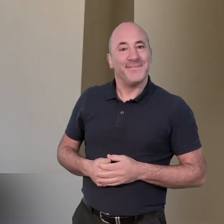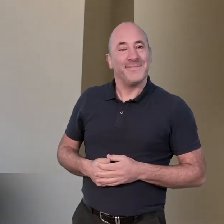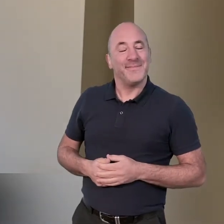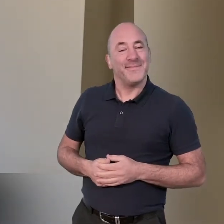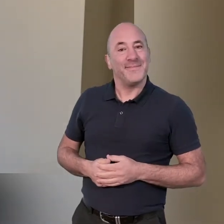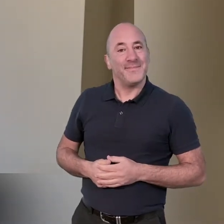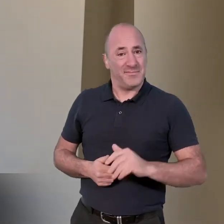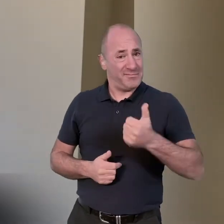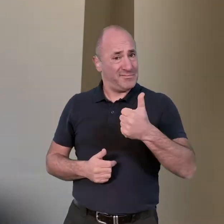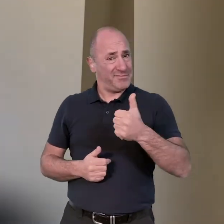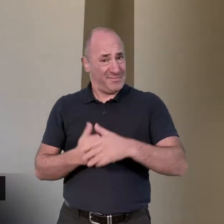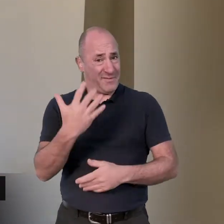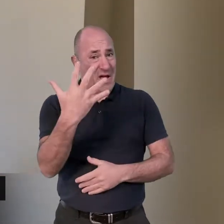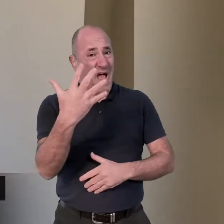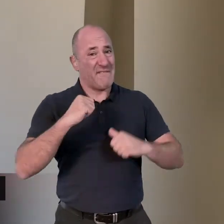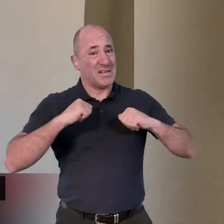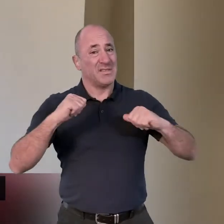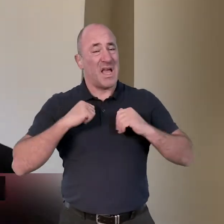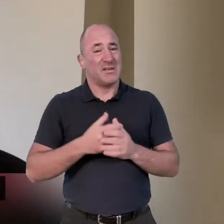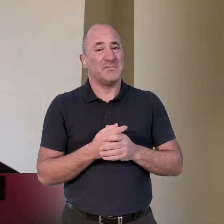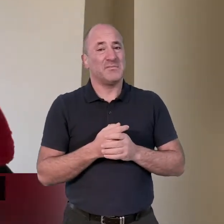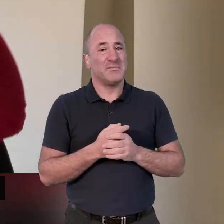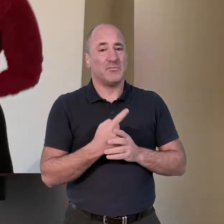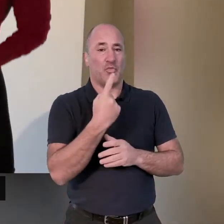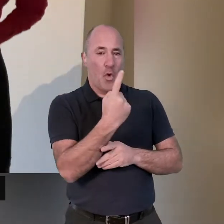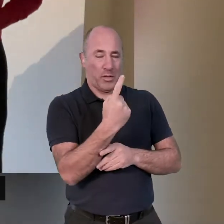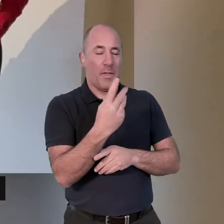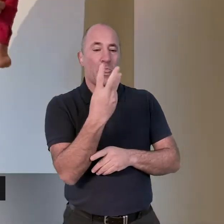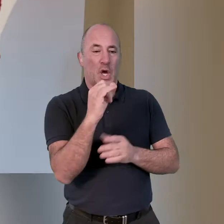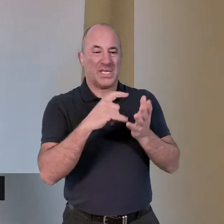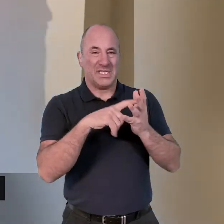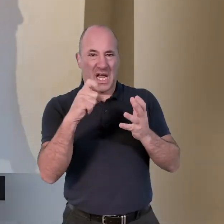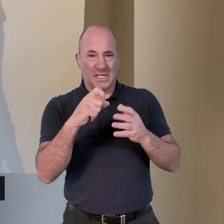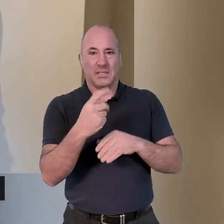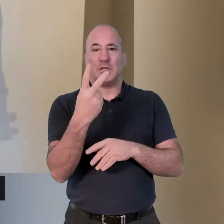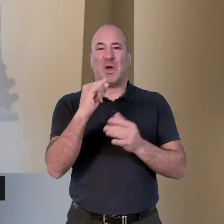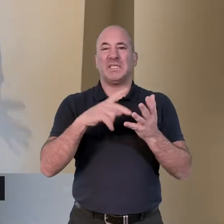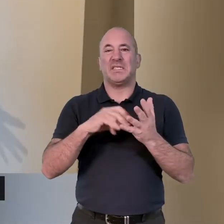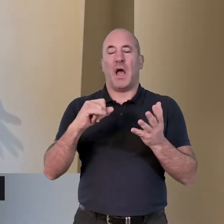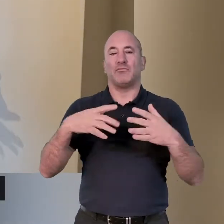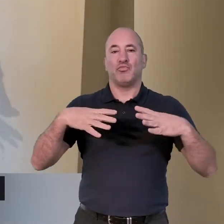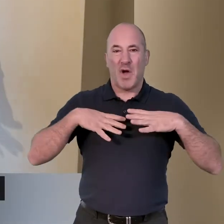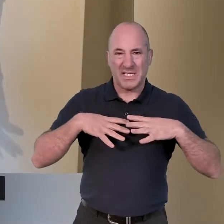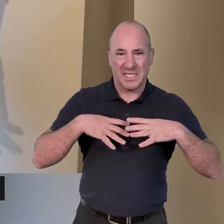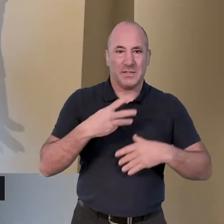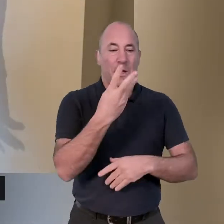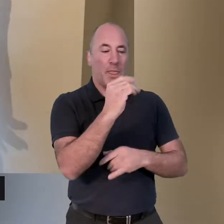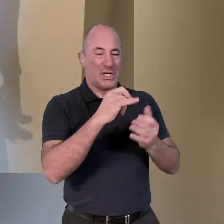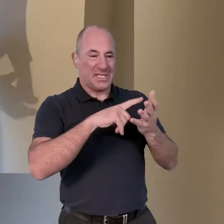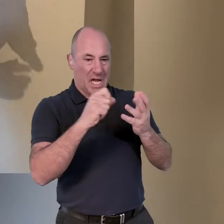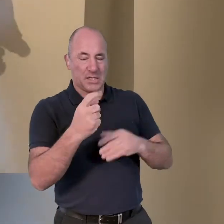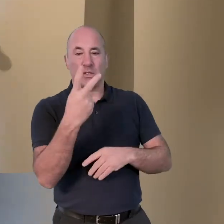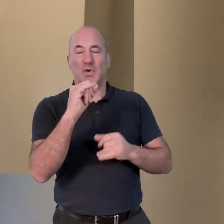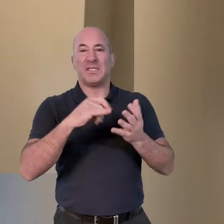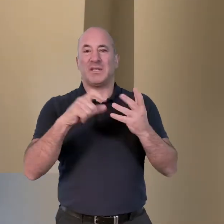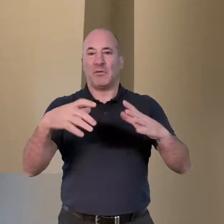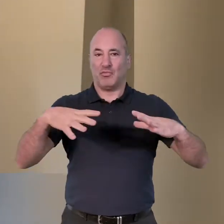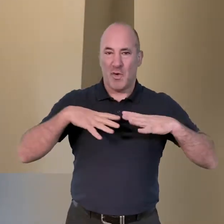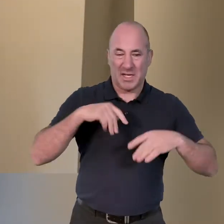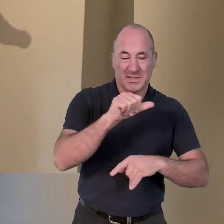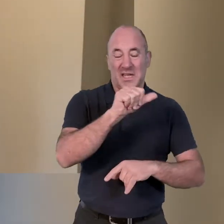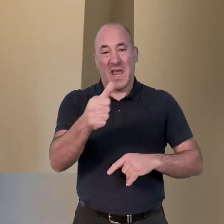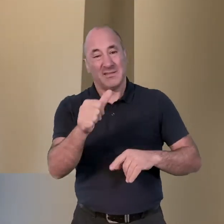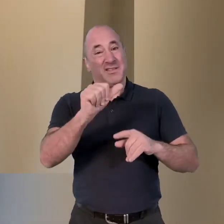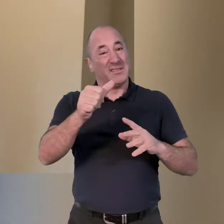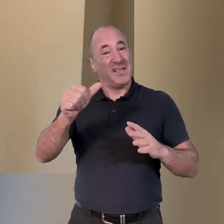air. Okay? So, there's your 5 exercises. We're going to do 30 seconds on each exercise, have a 20-second